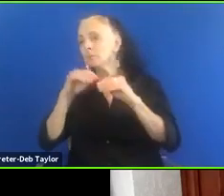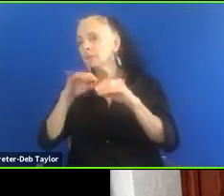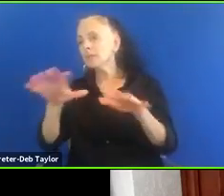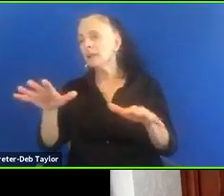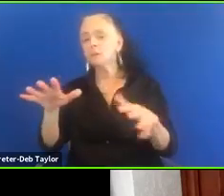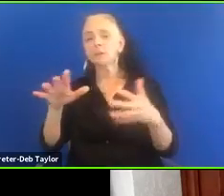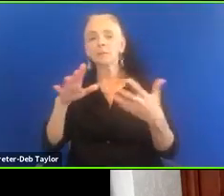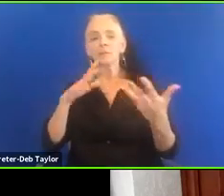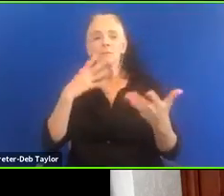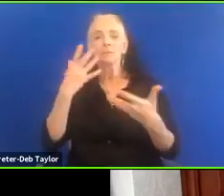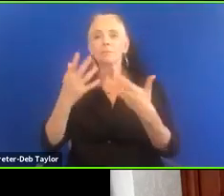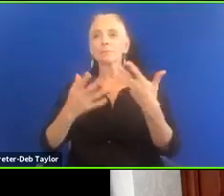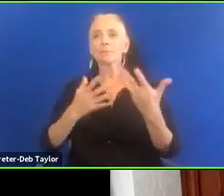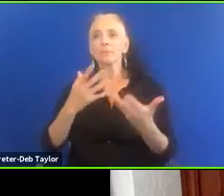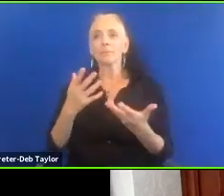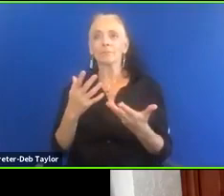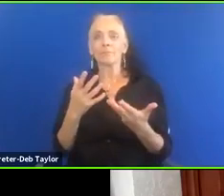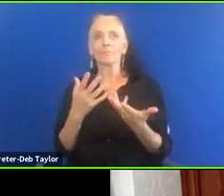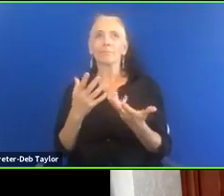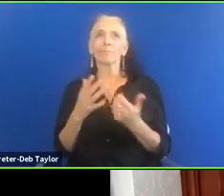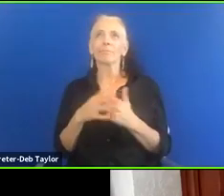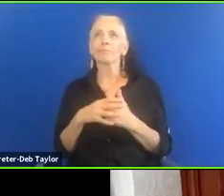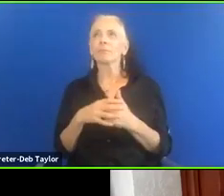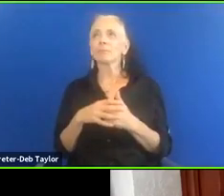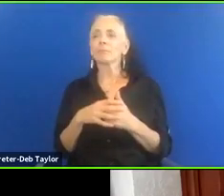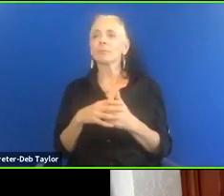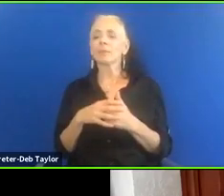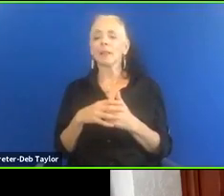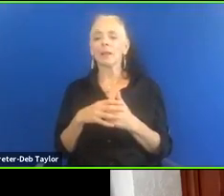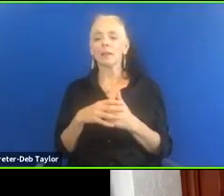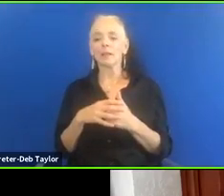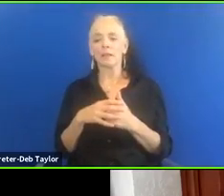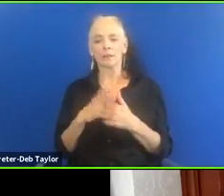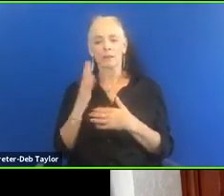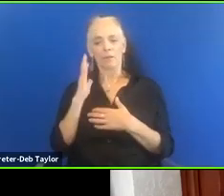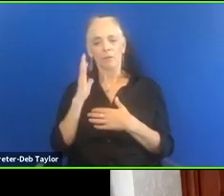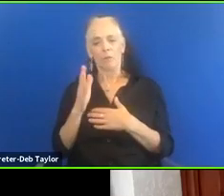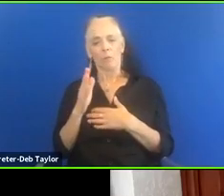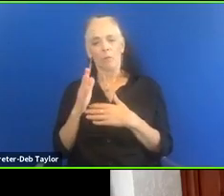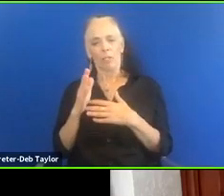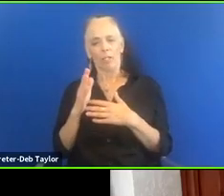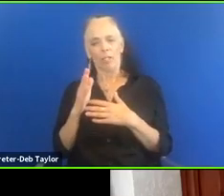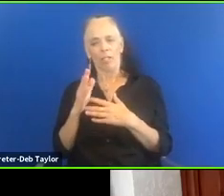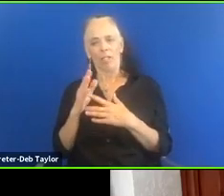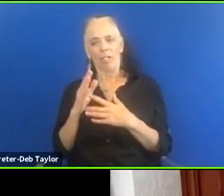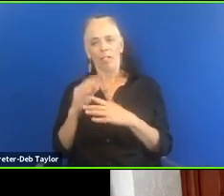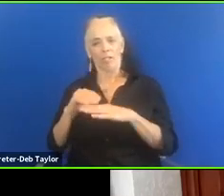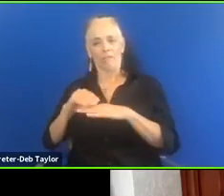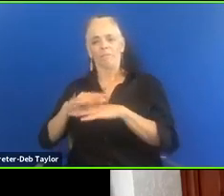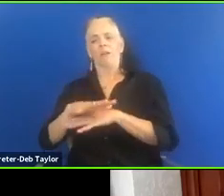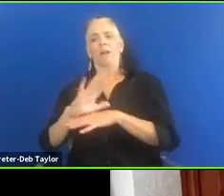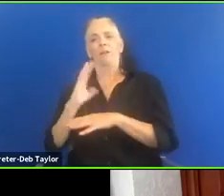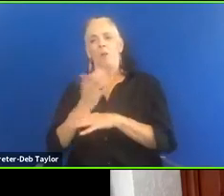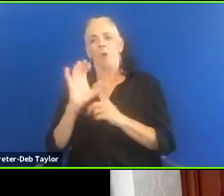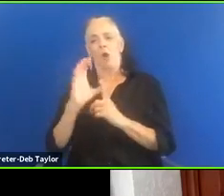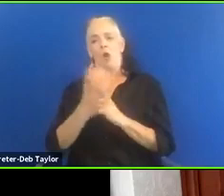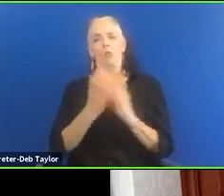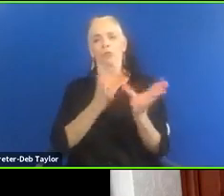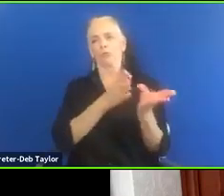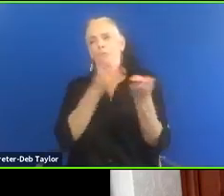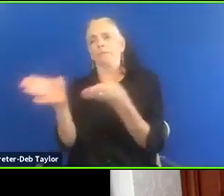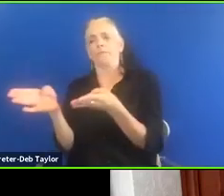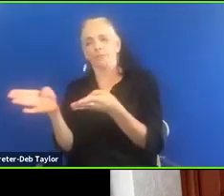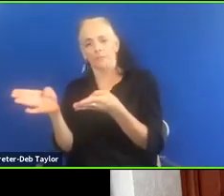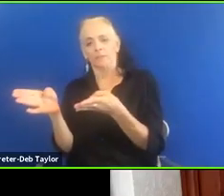just really determine what a culture shift looks like and our cultural work looks